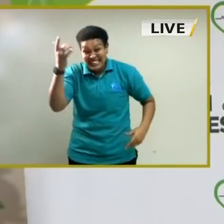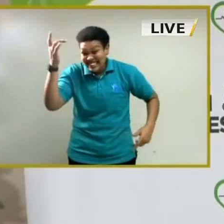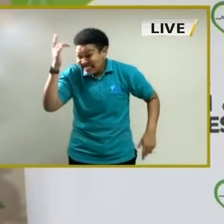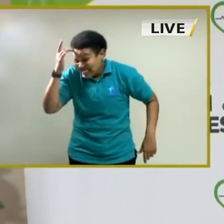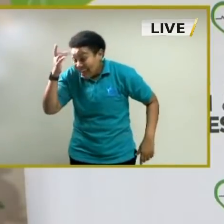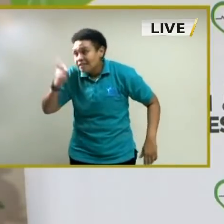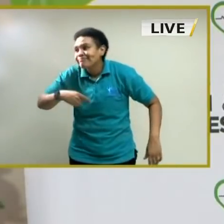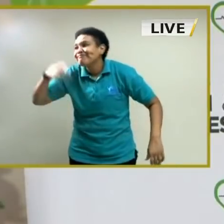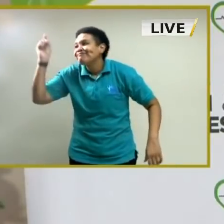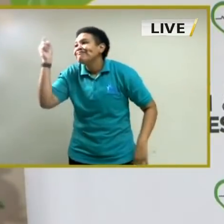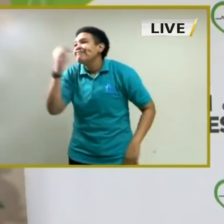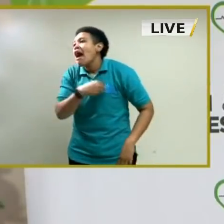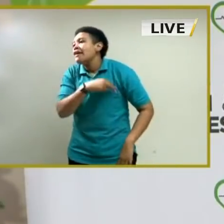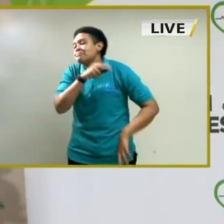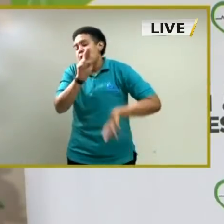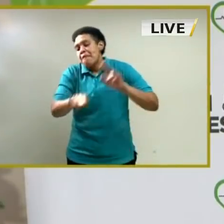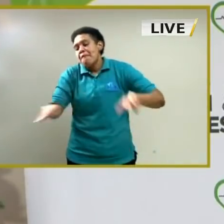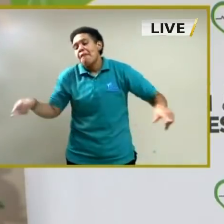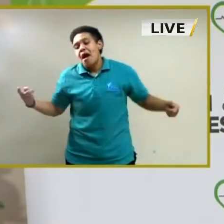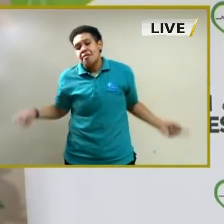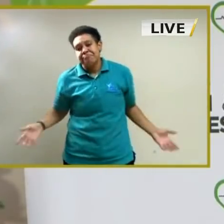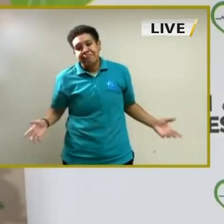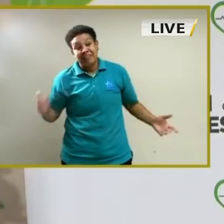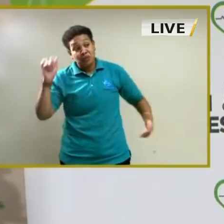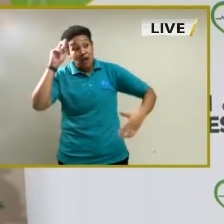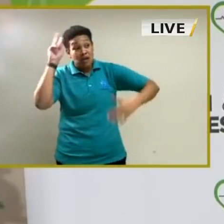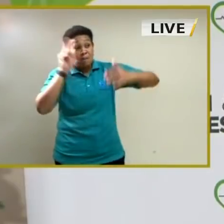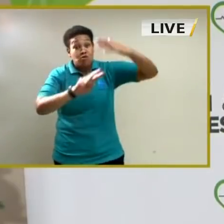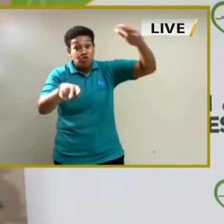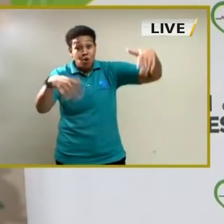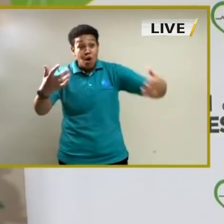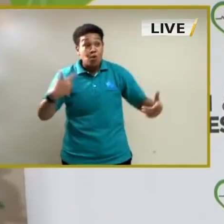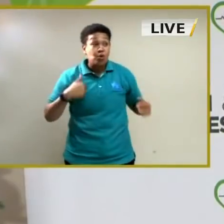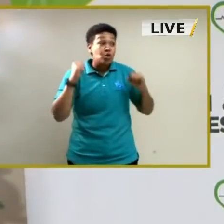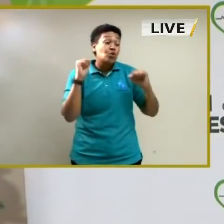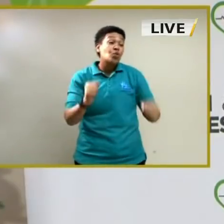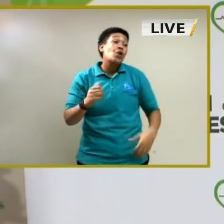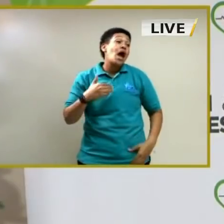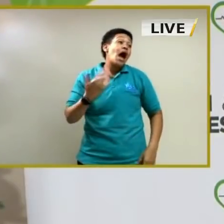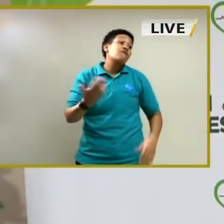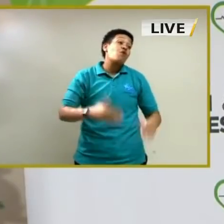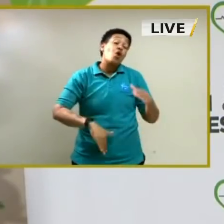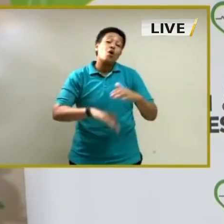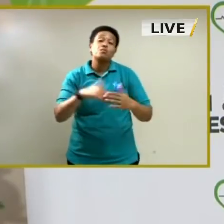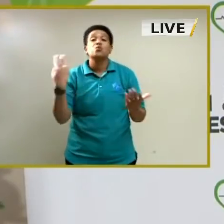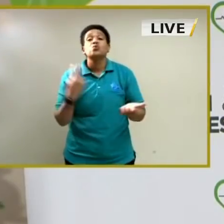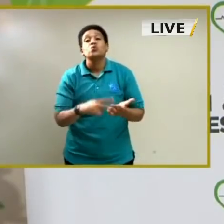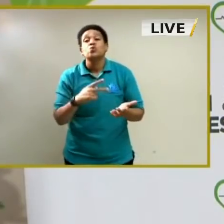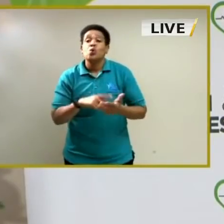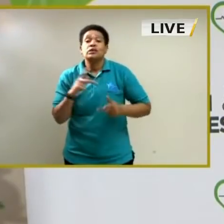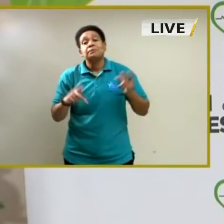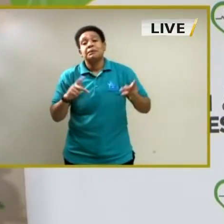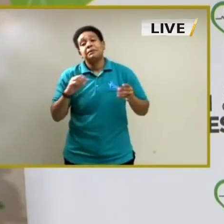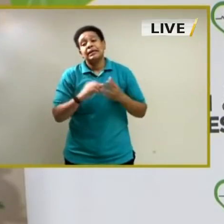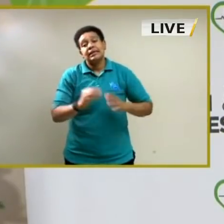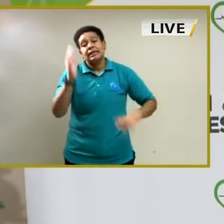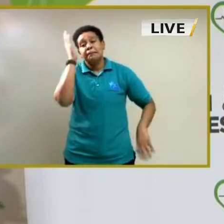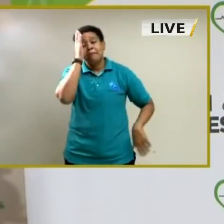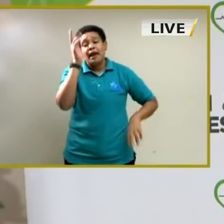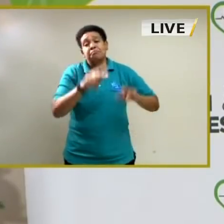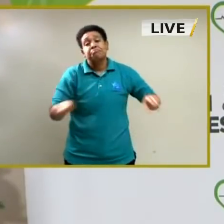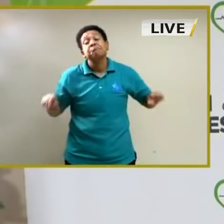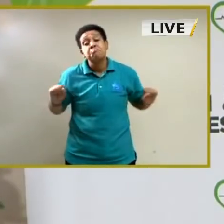which is why the projections are as follows, that we could end up with up to 2,000 persons being